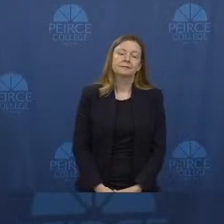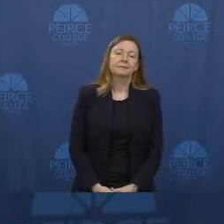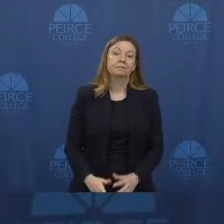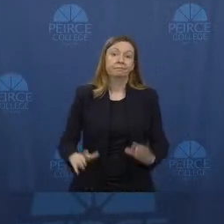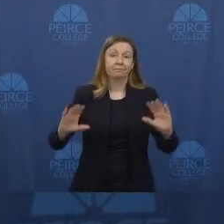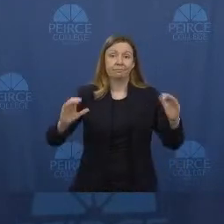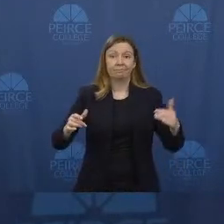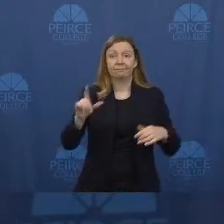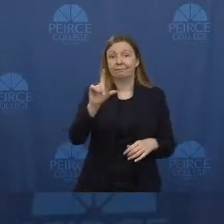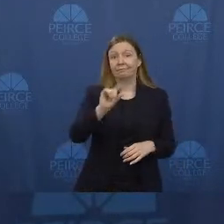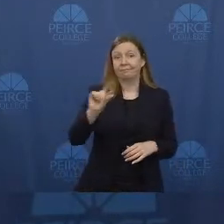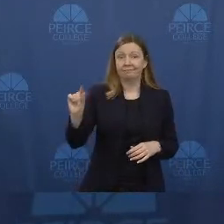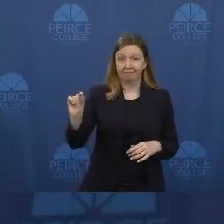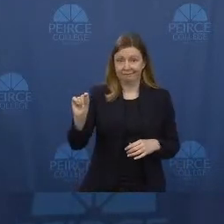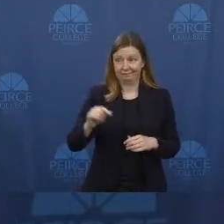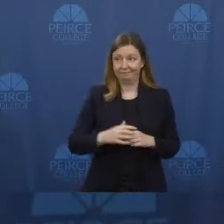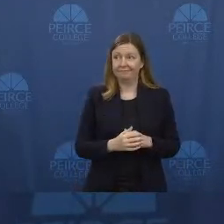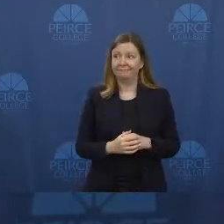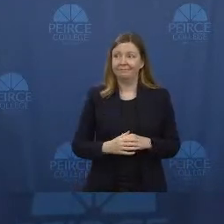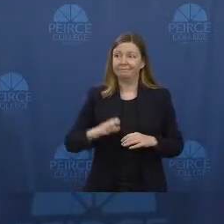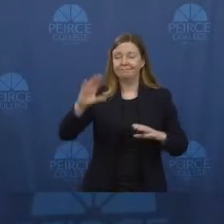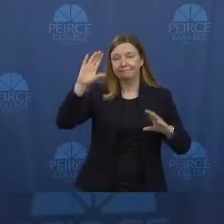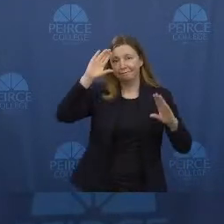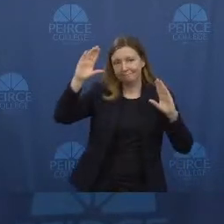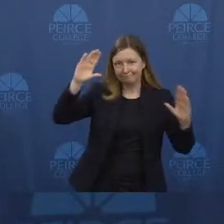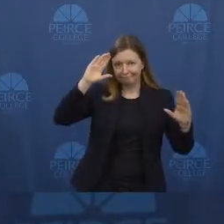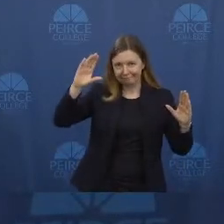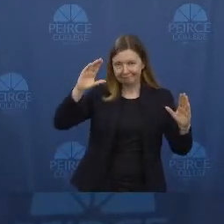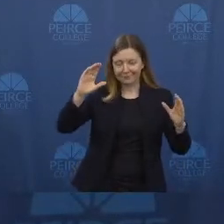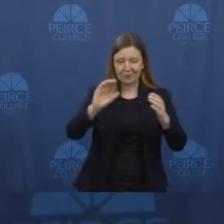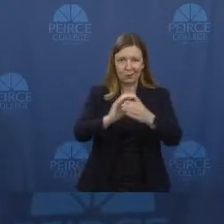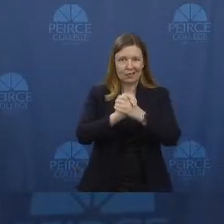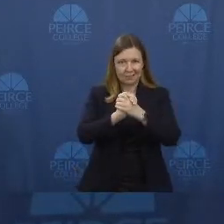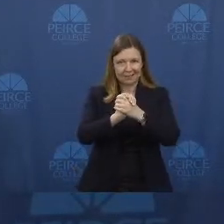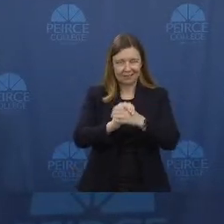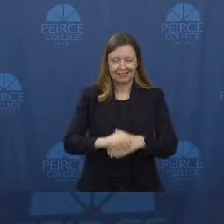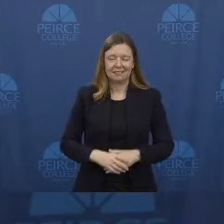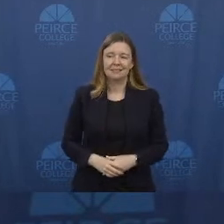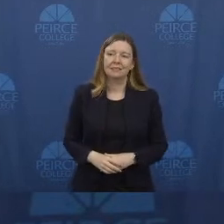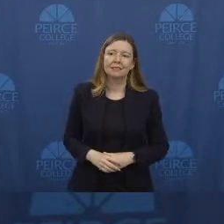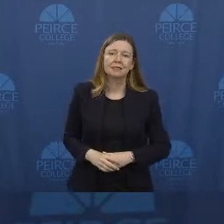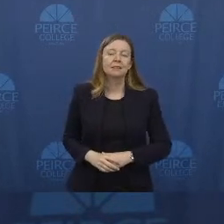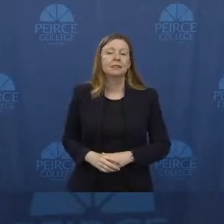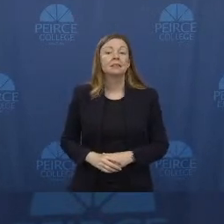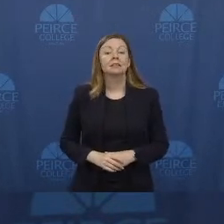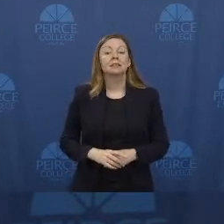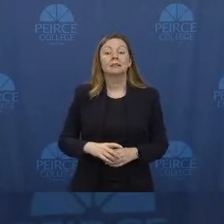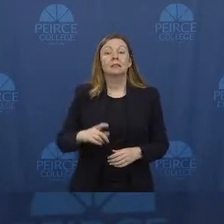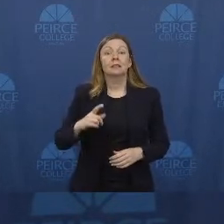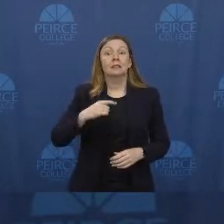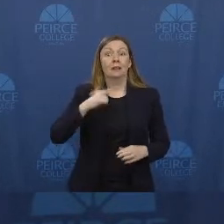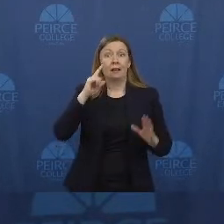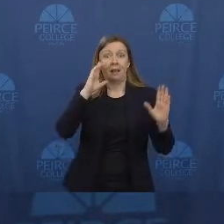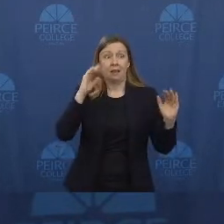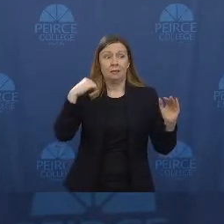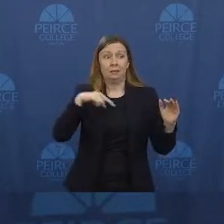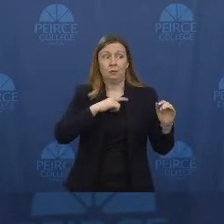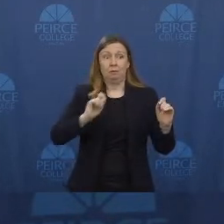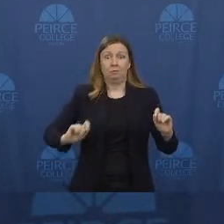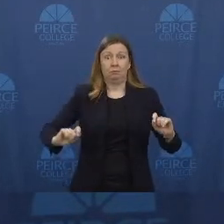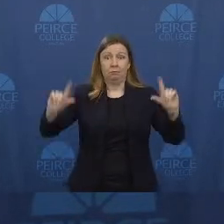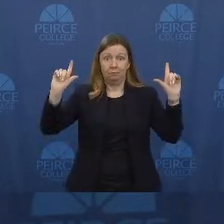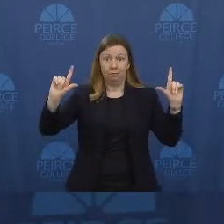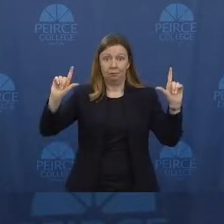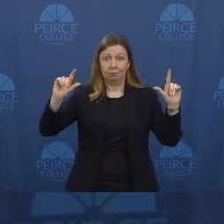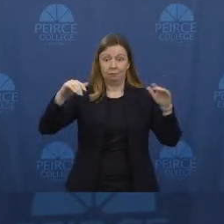Class of 2020, greetings and congratulations. Never did I expect that we would be virtually